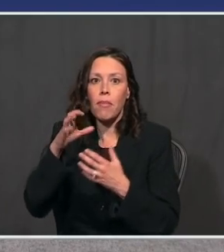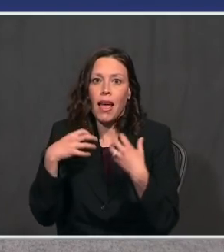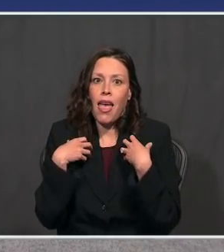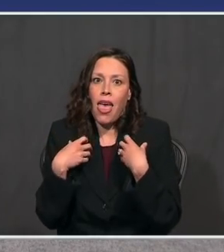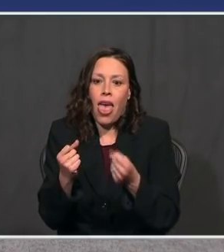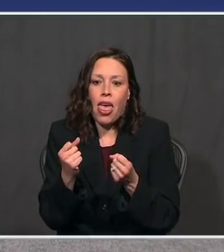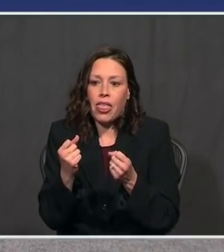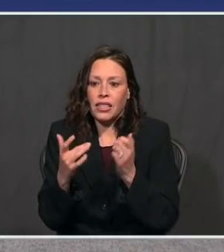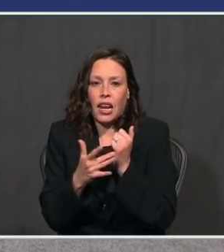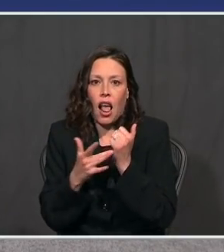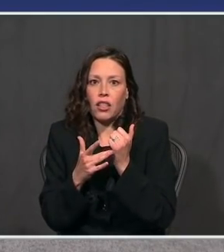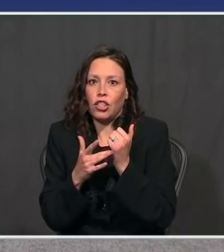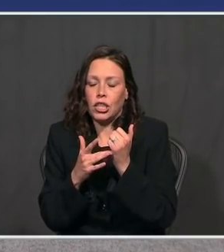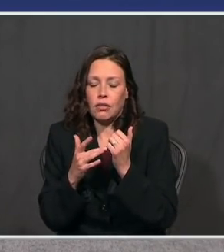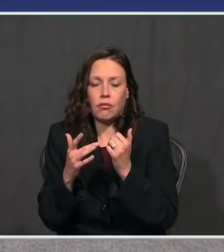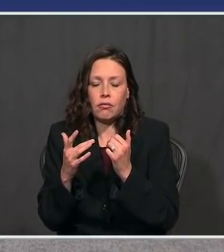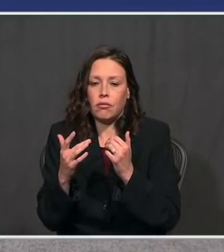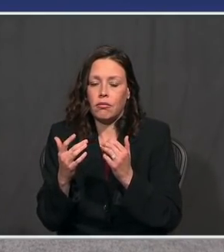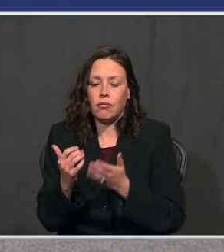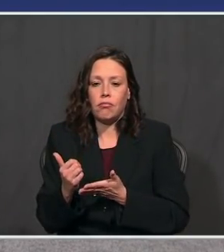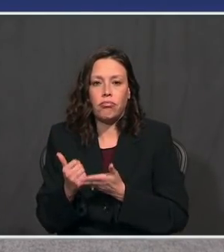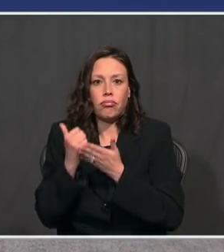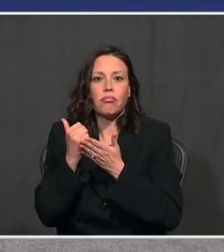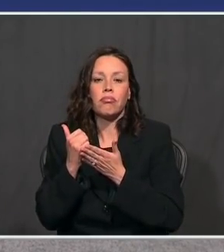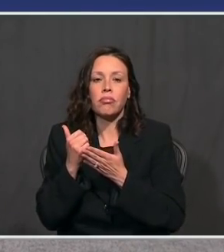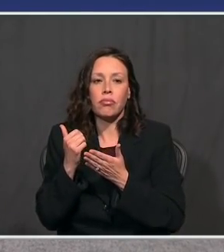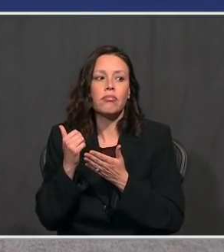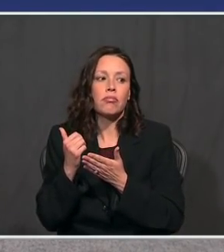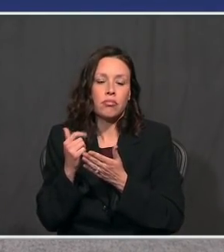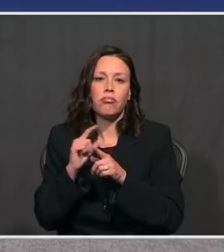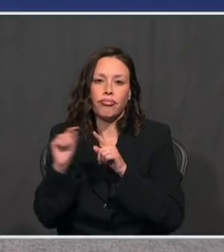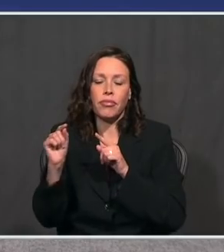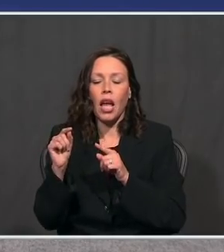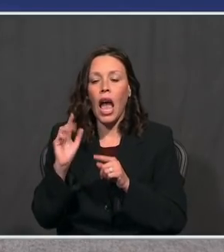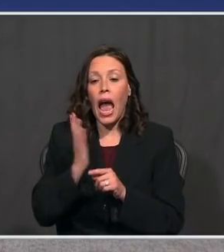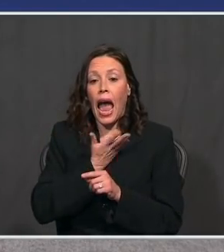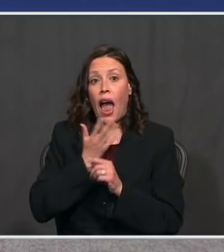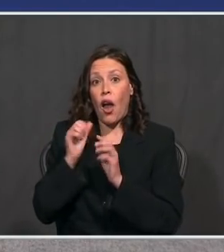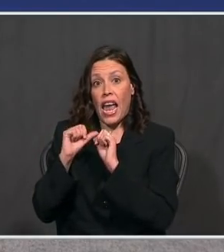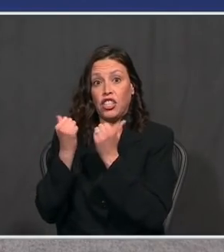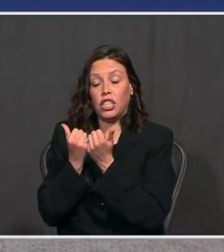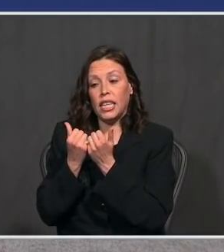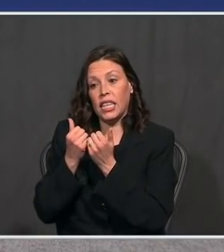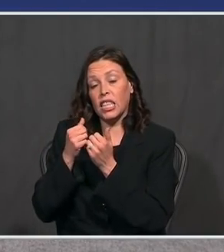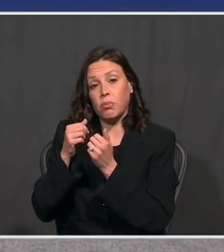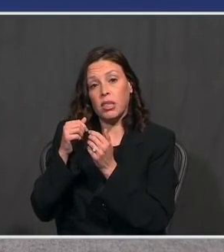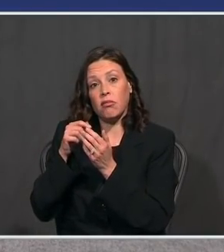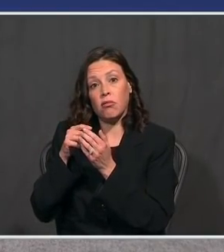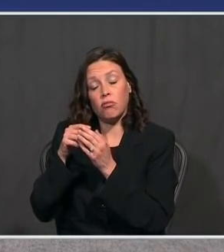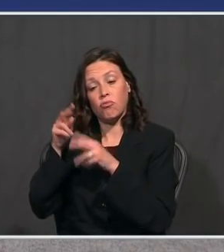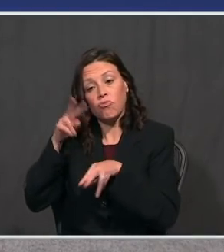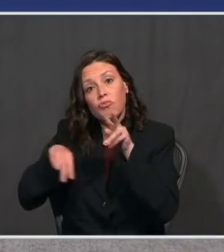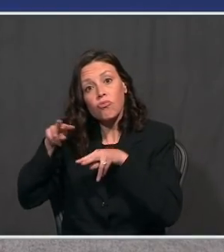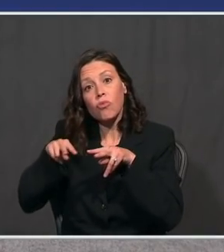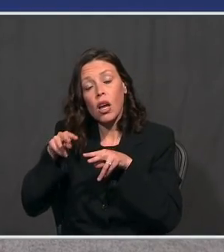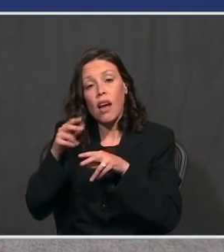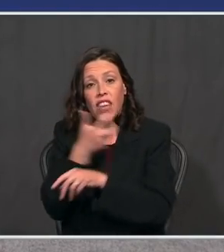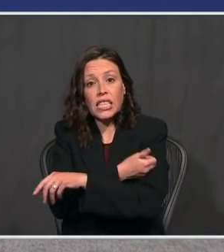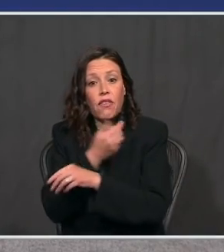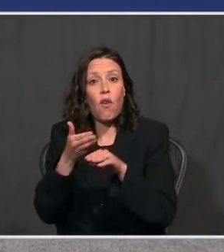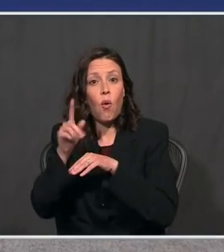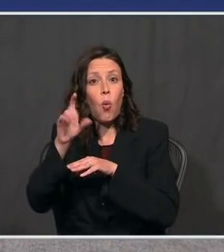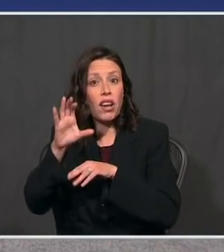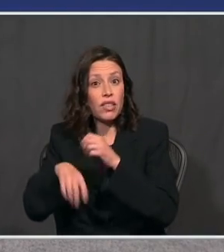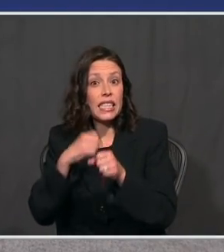advance. Our agency has been regulating vaccines for over 100 years, since actually before the Center